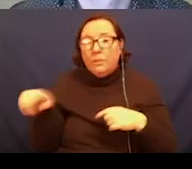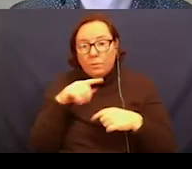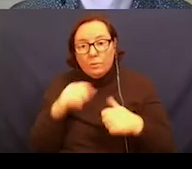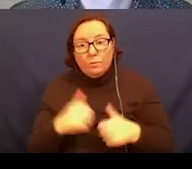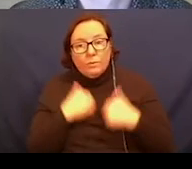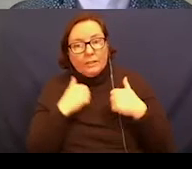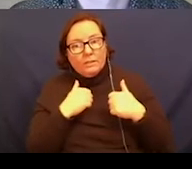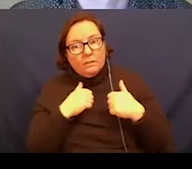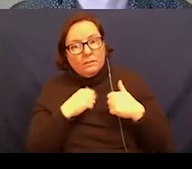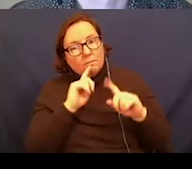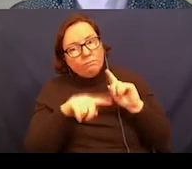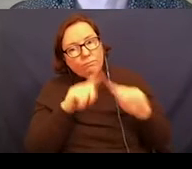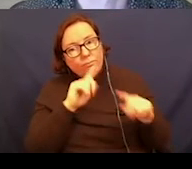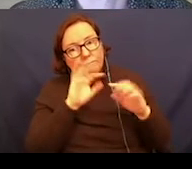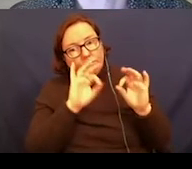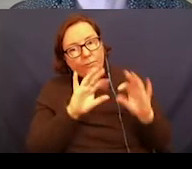residents.